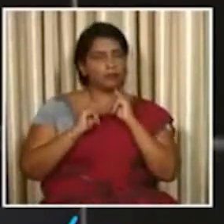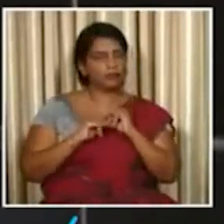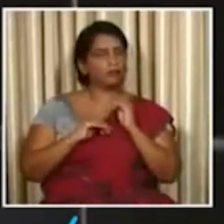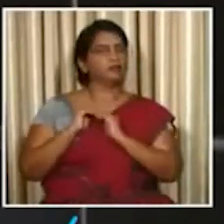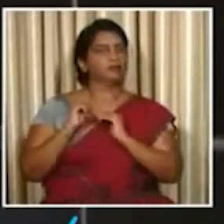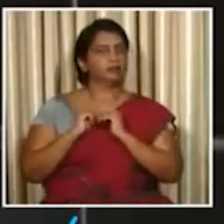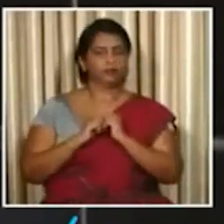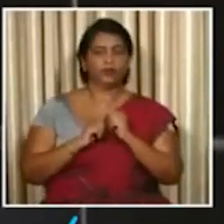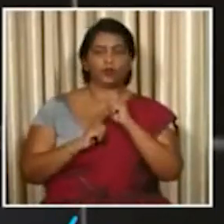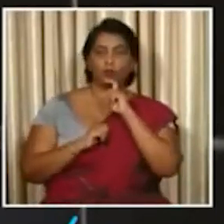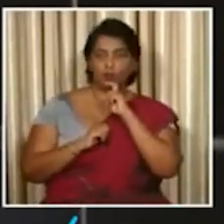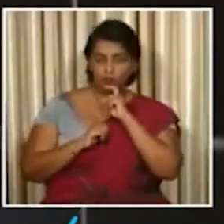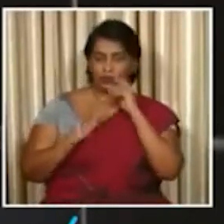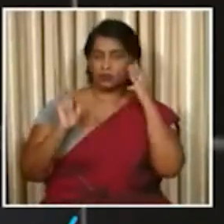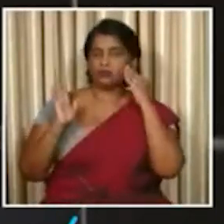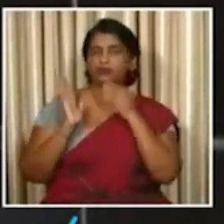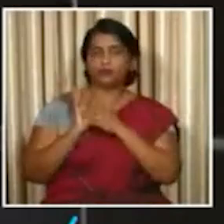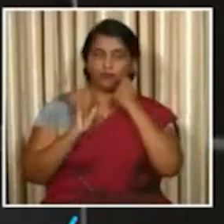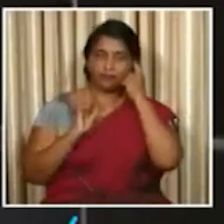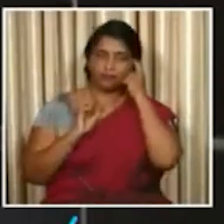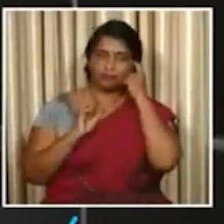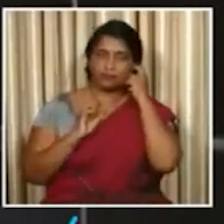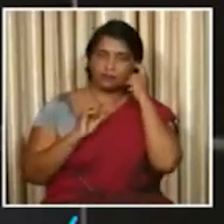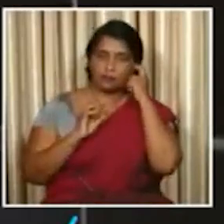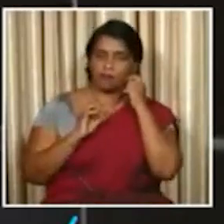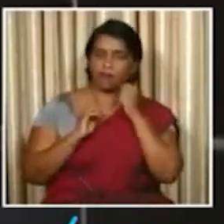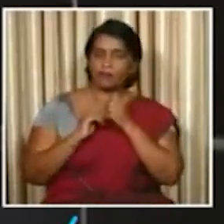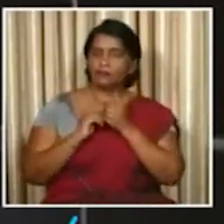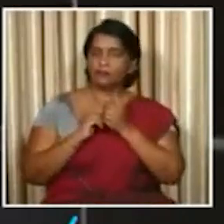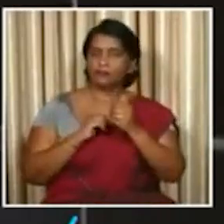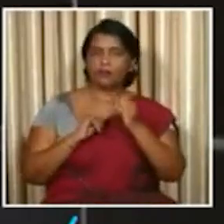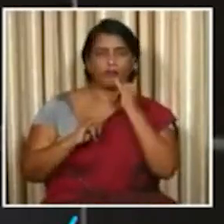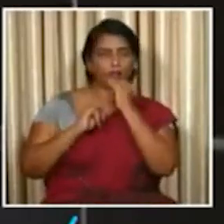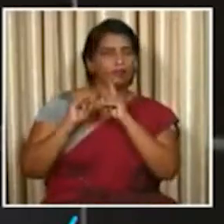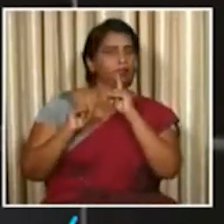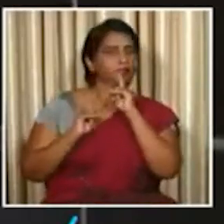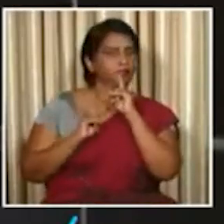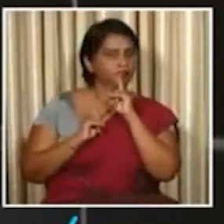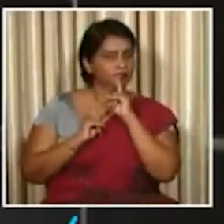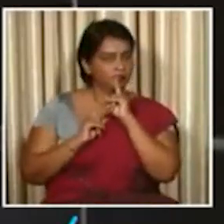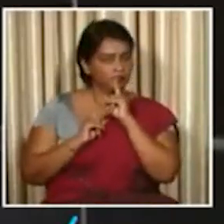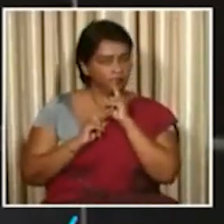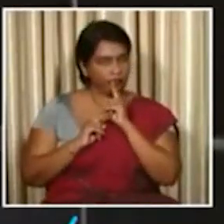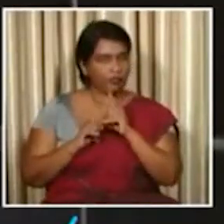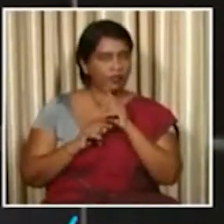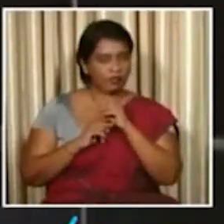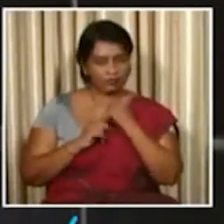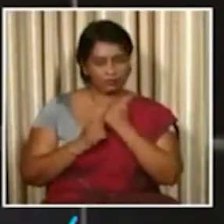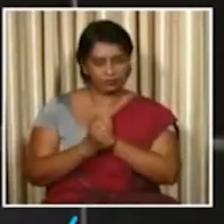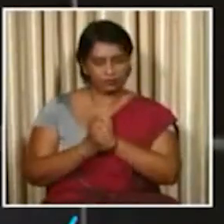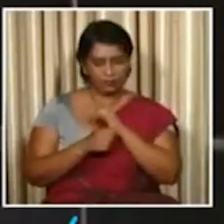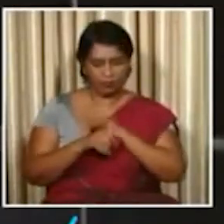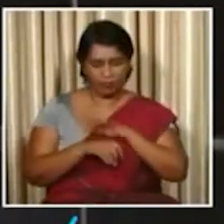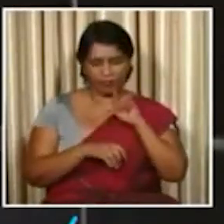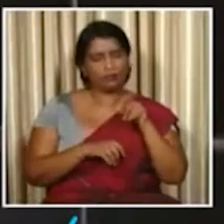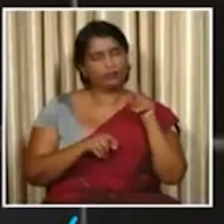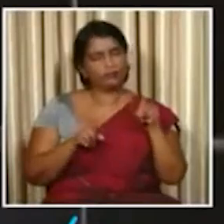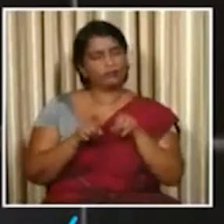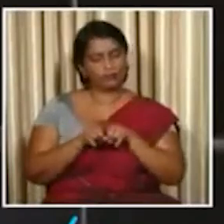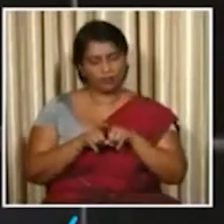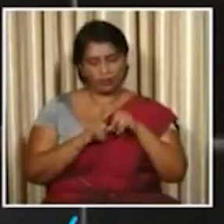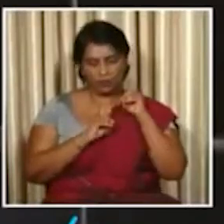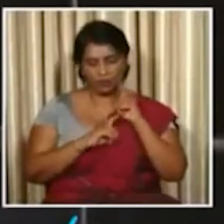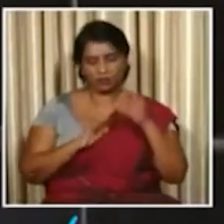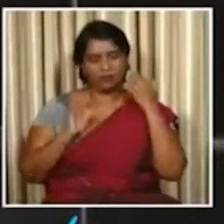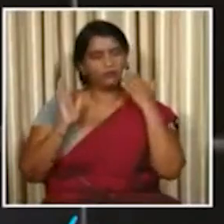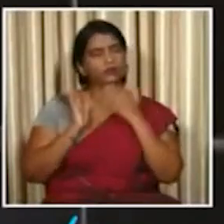Netanyahu on potential charges of war crimes. Honorable Deputy Speaker, the most abominable and most horrendous